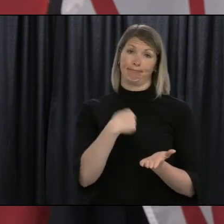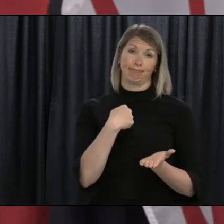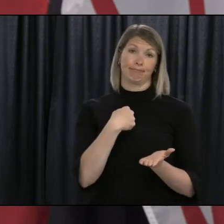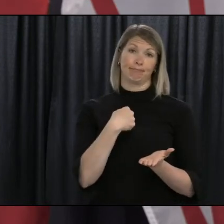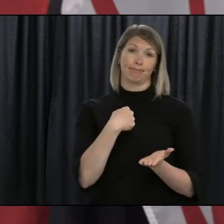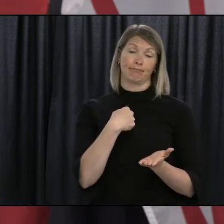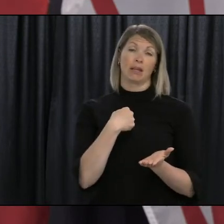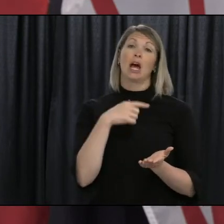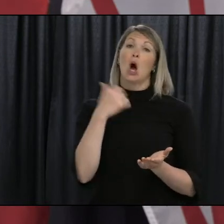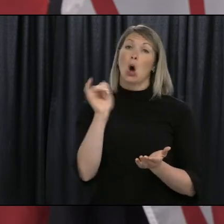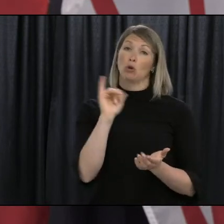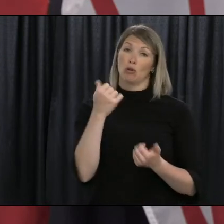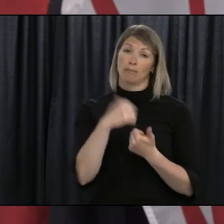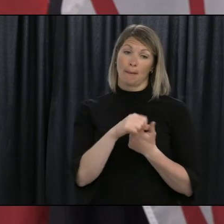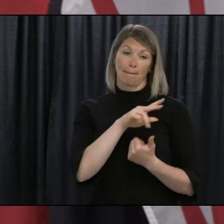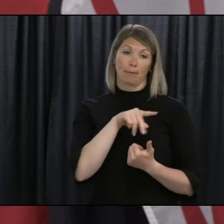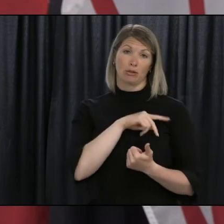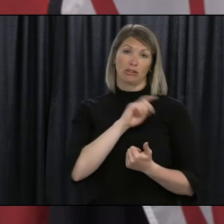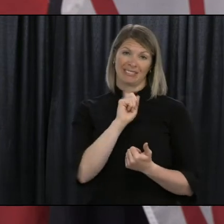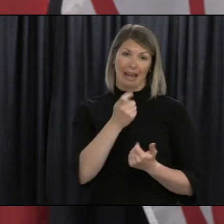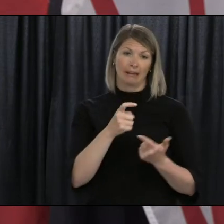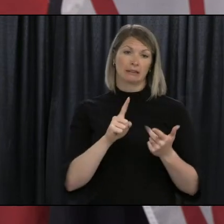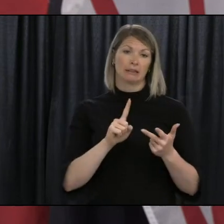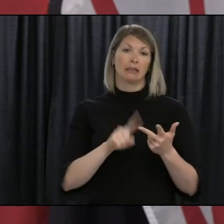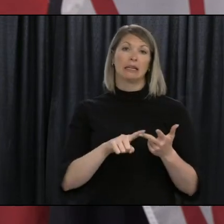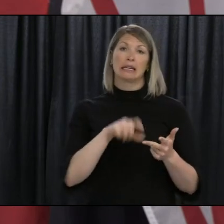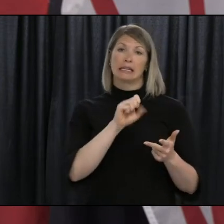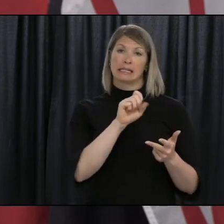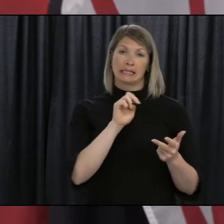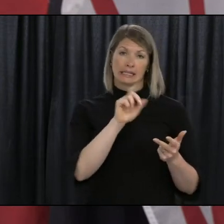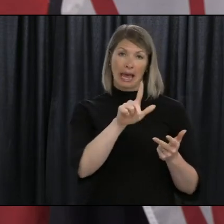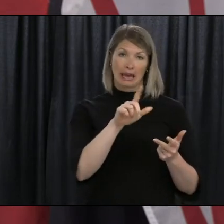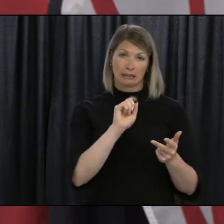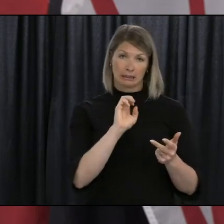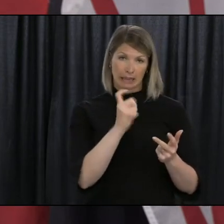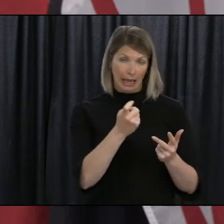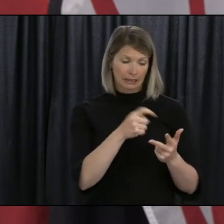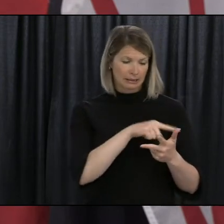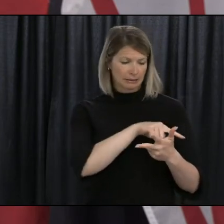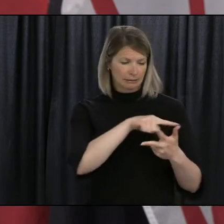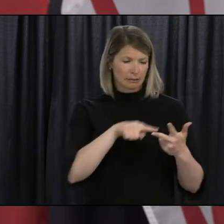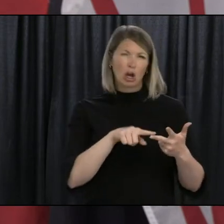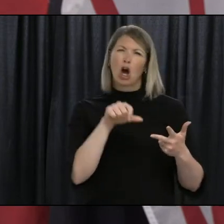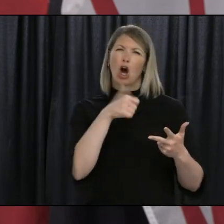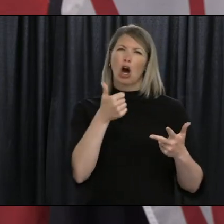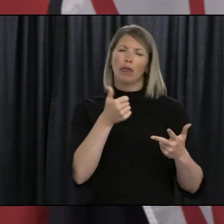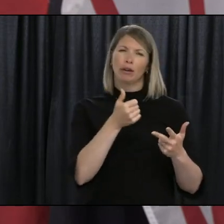personal income tax, sales tax, other sources of revenue to be affected